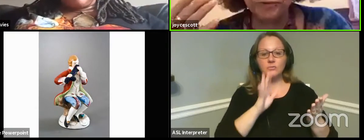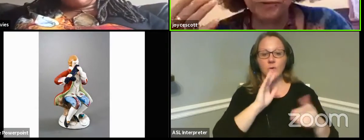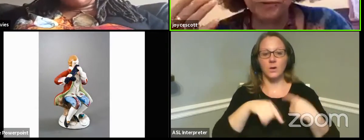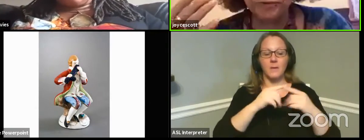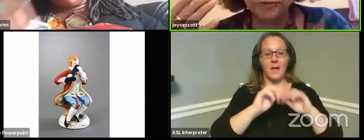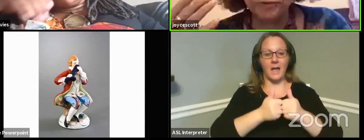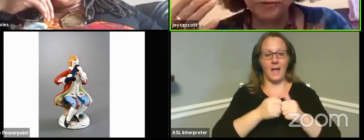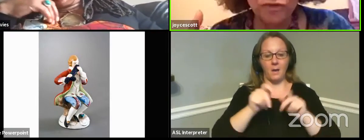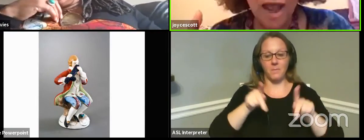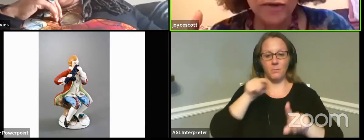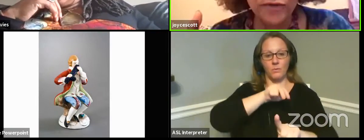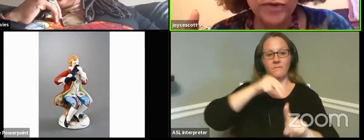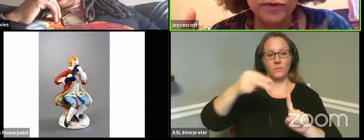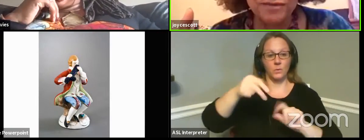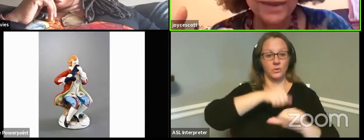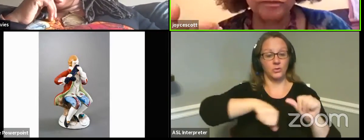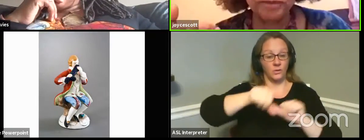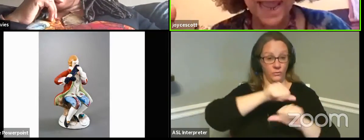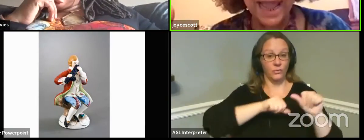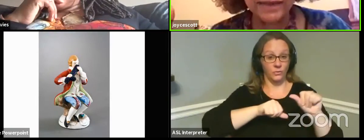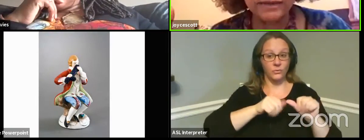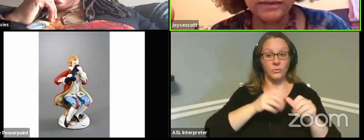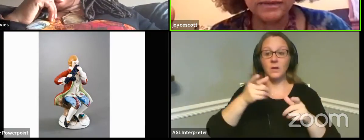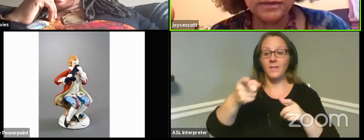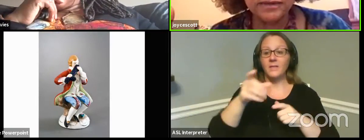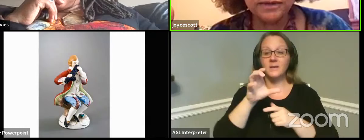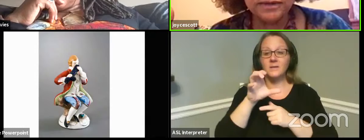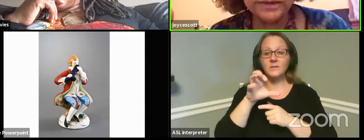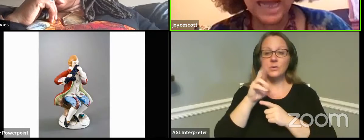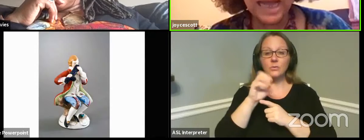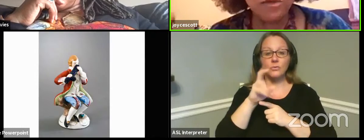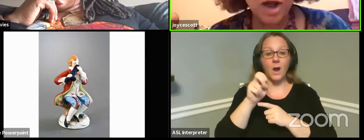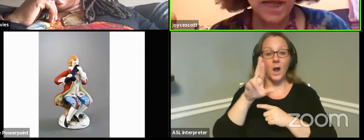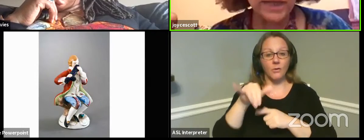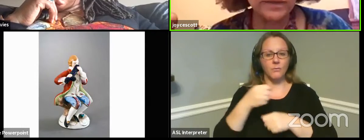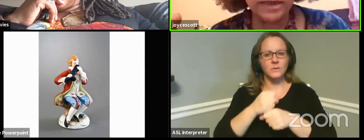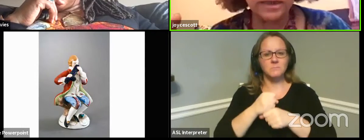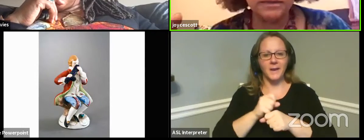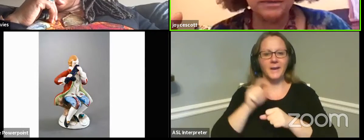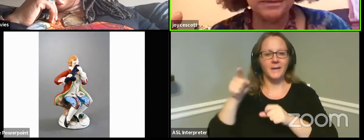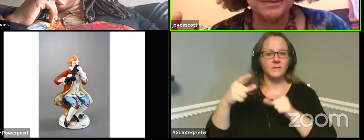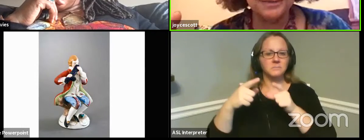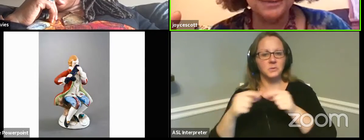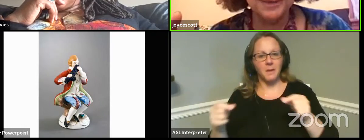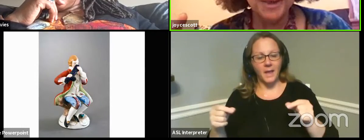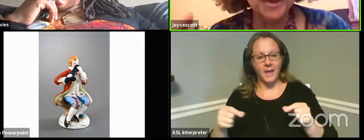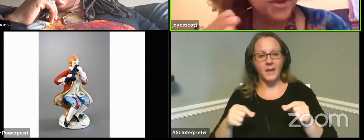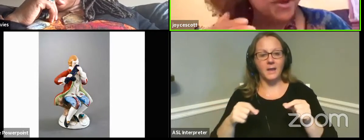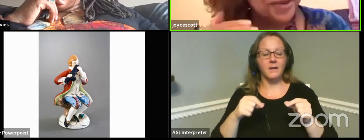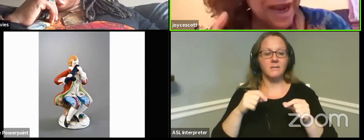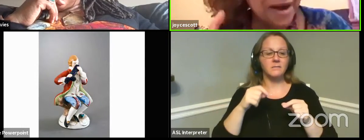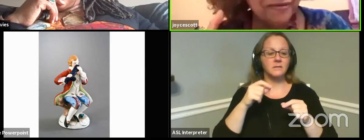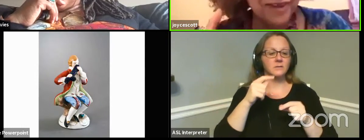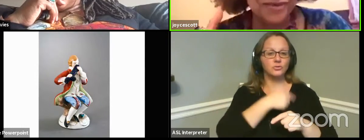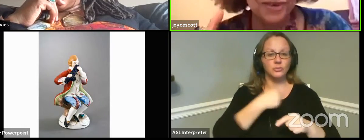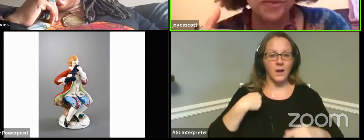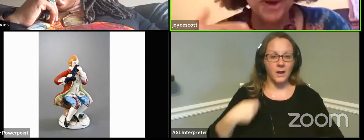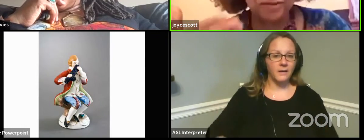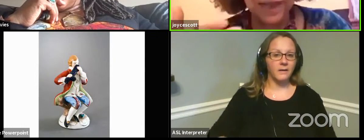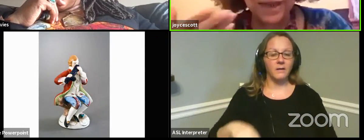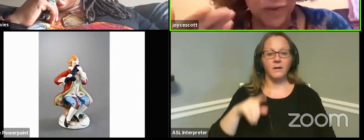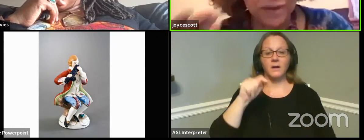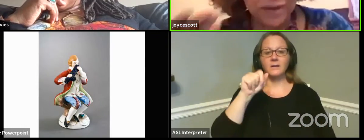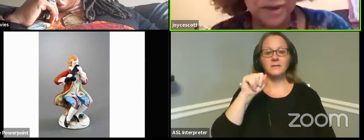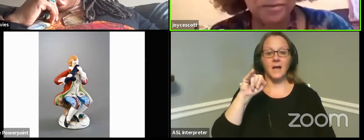other. A lot of this crockery was made in Japan, Taiwan, China. So it's their vision of